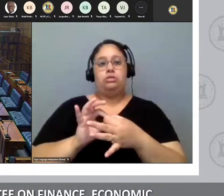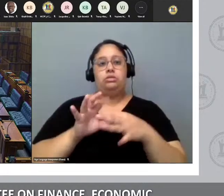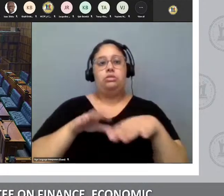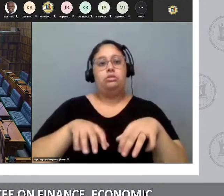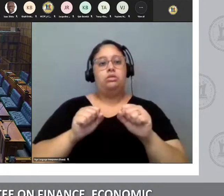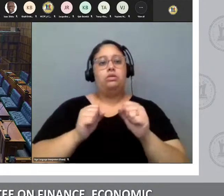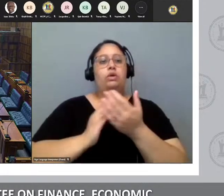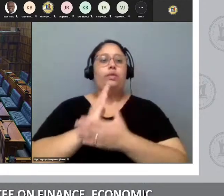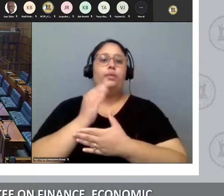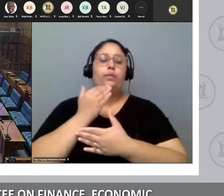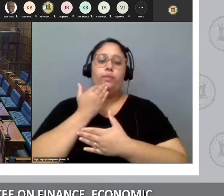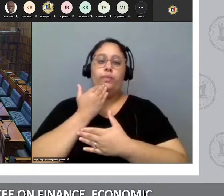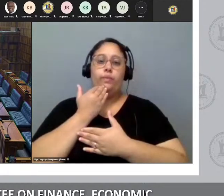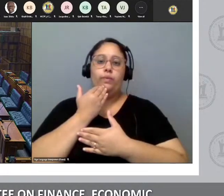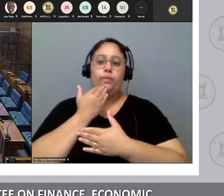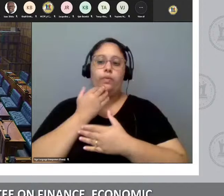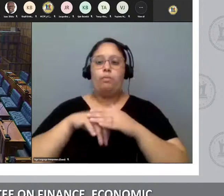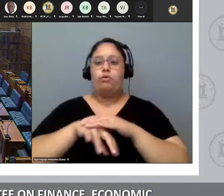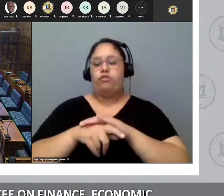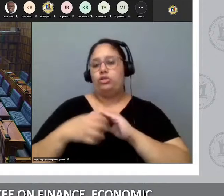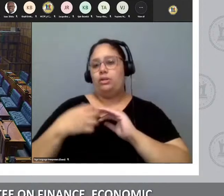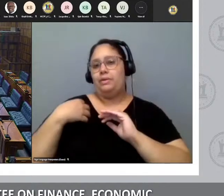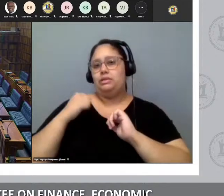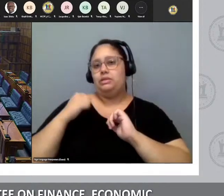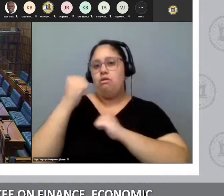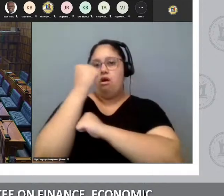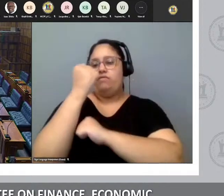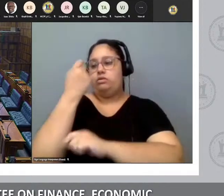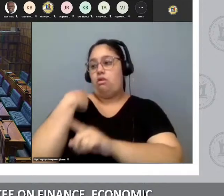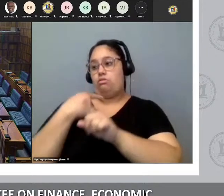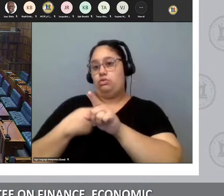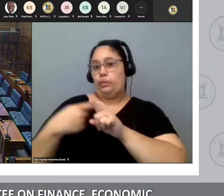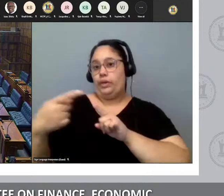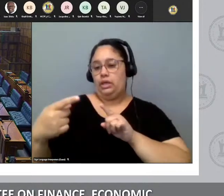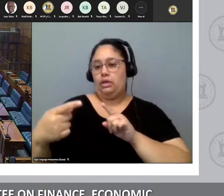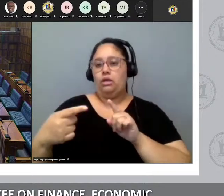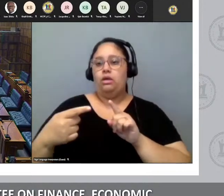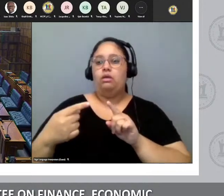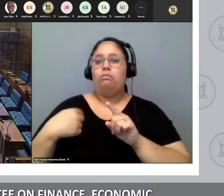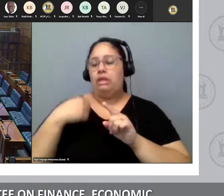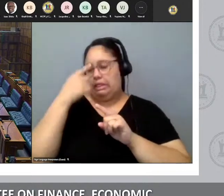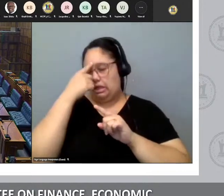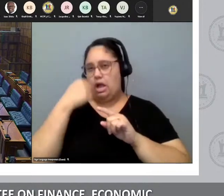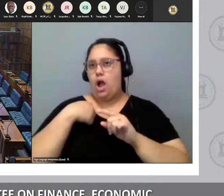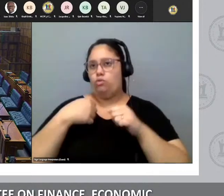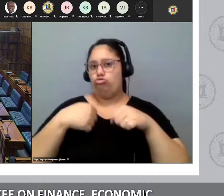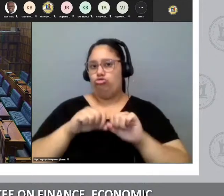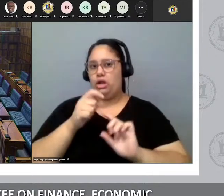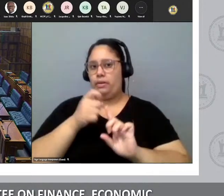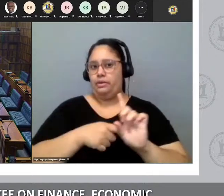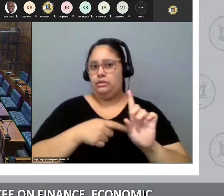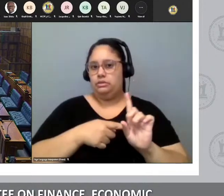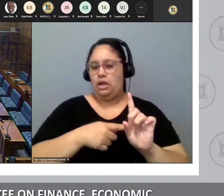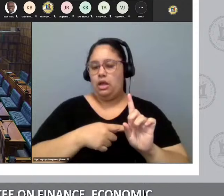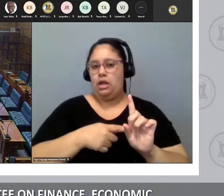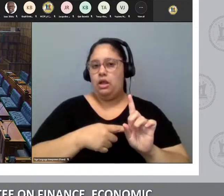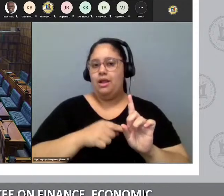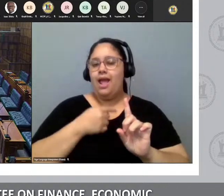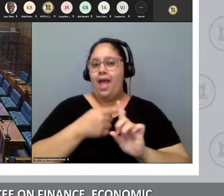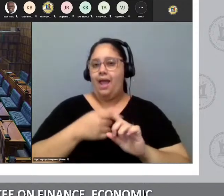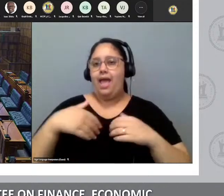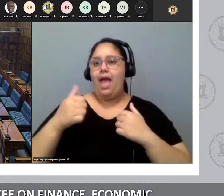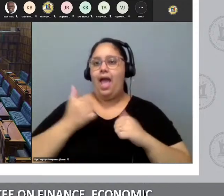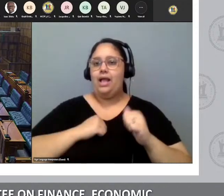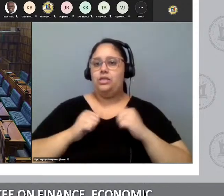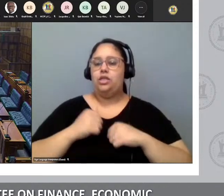through the provincial ministers office off last week um I think our chairperson and our acting